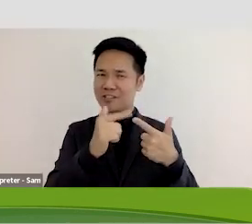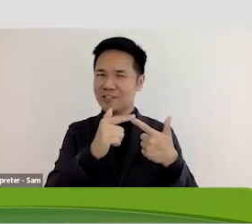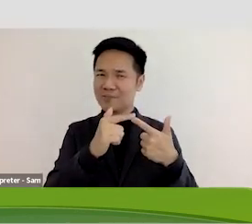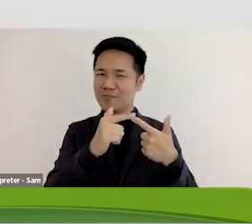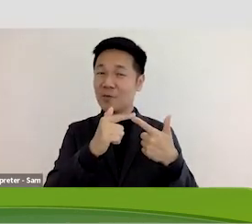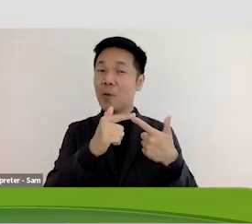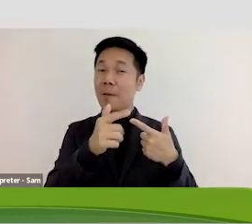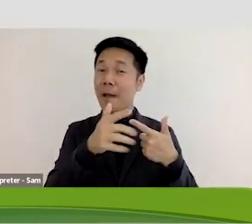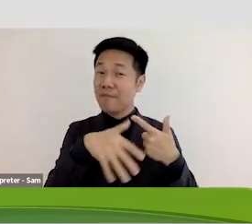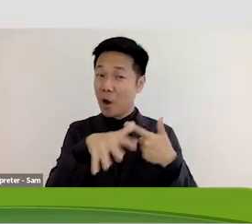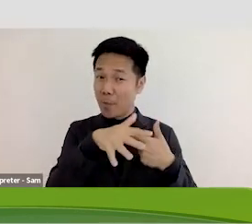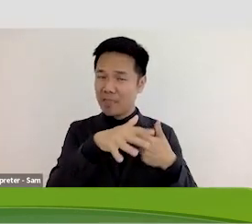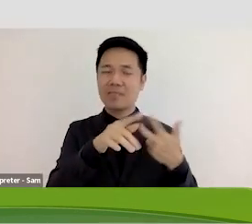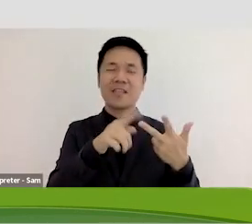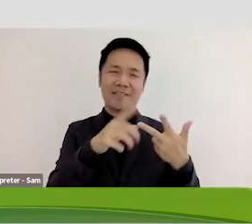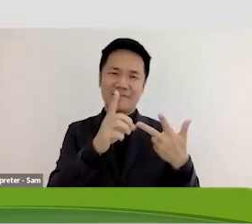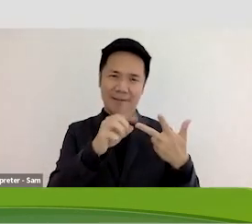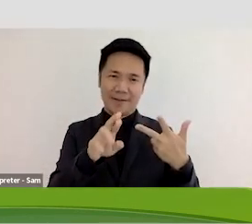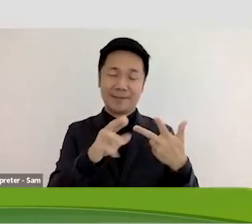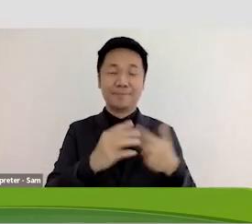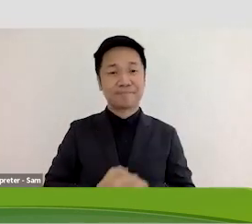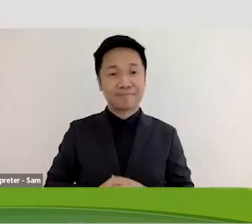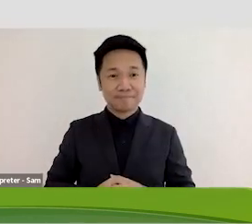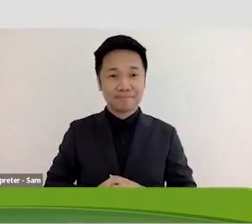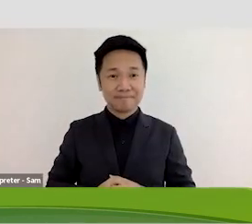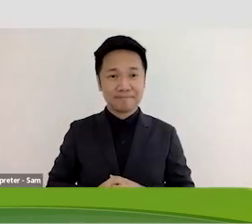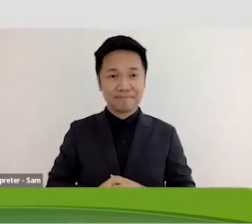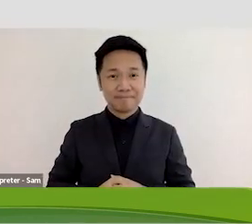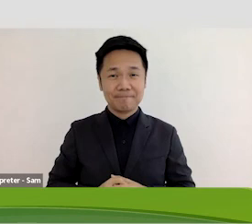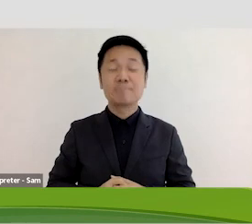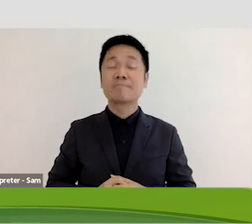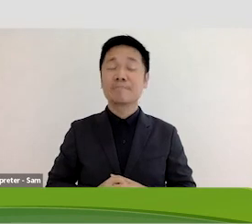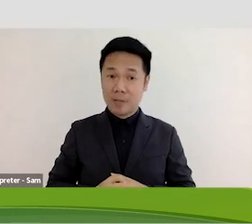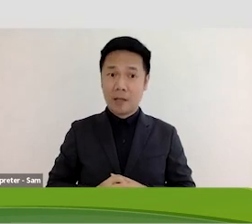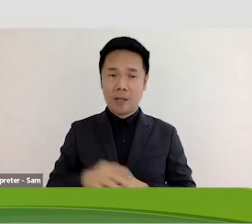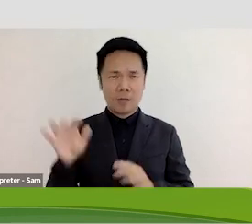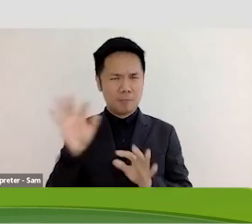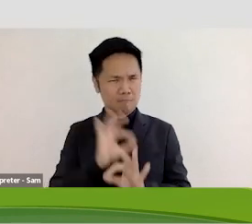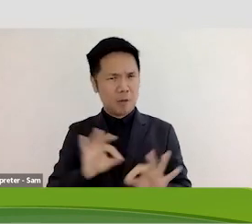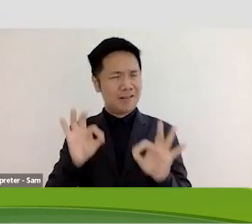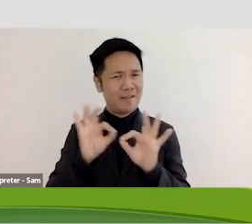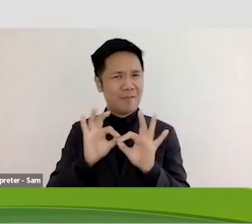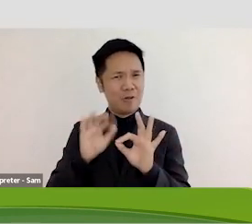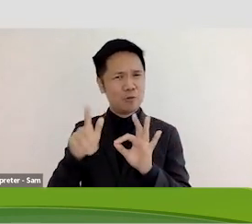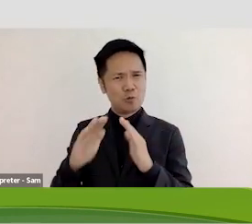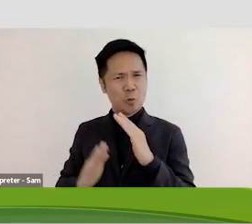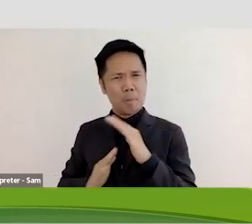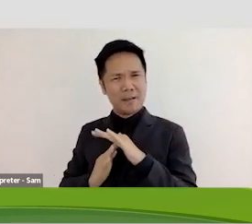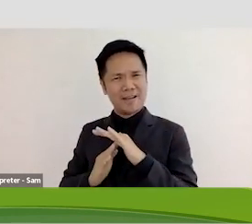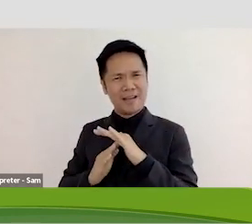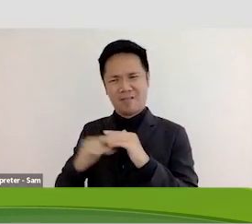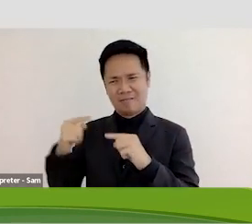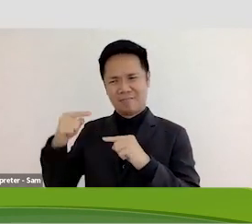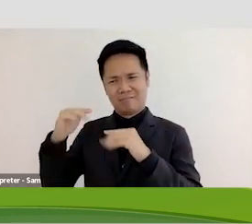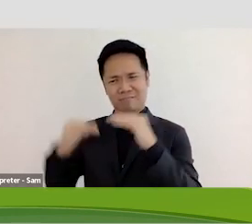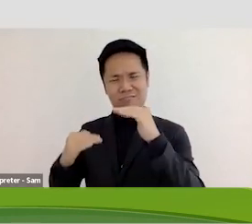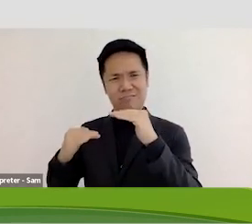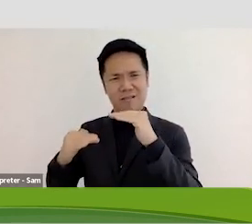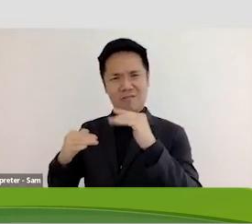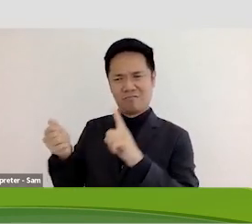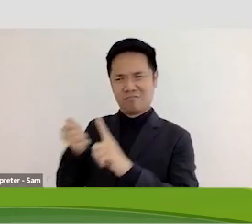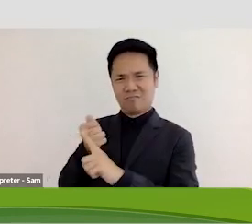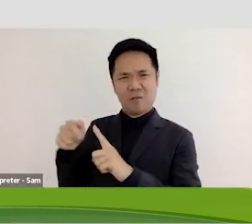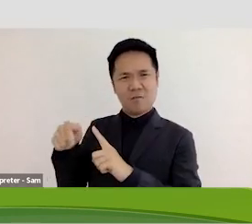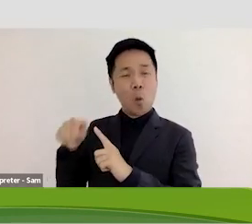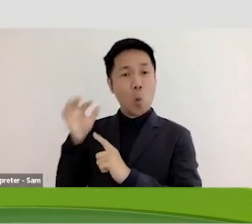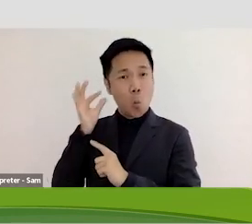reduction. In addition, we also need to combat the gender norms hidden in the infrastructure of many of our societies. The